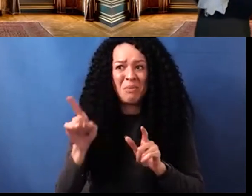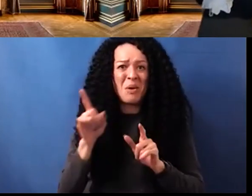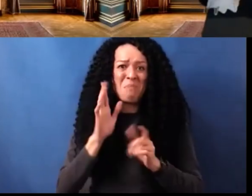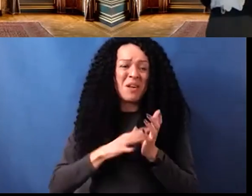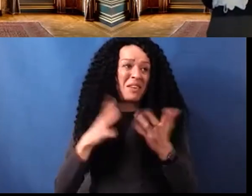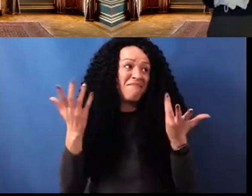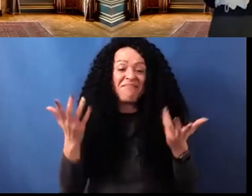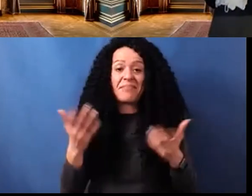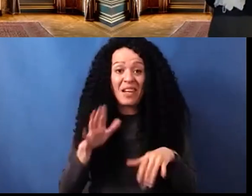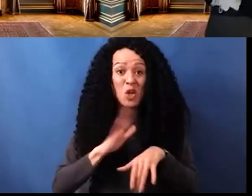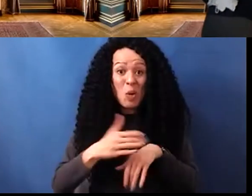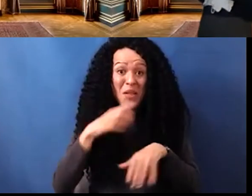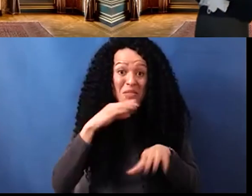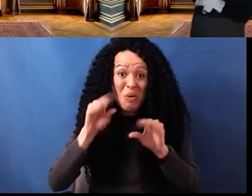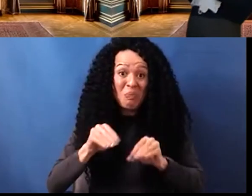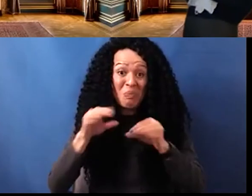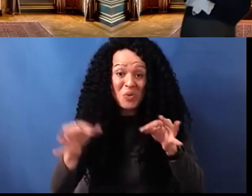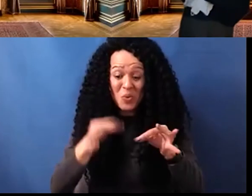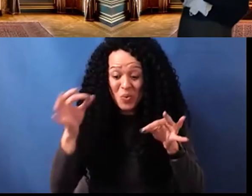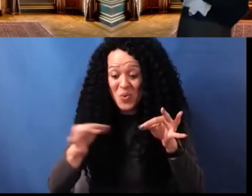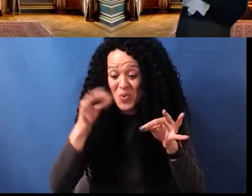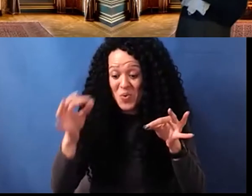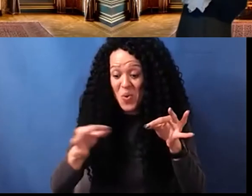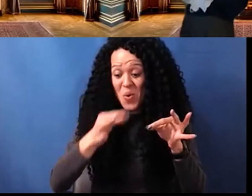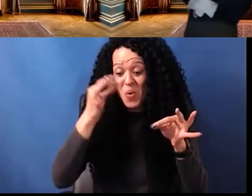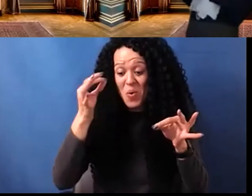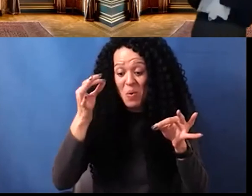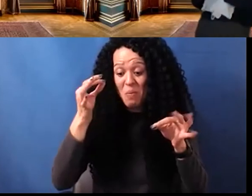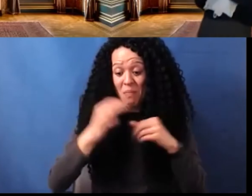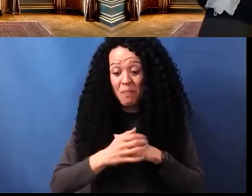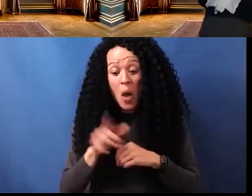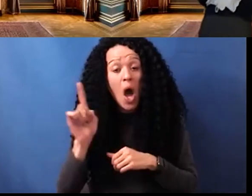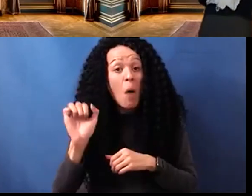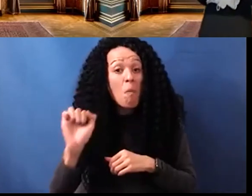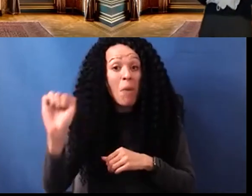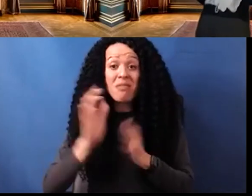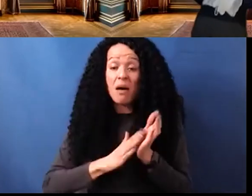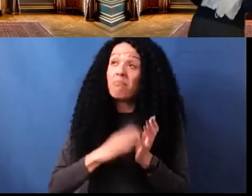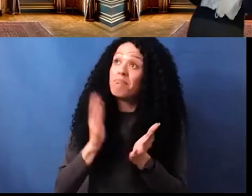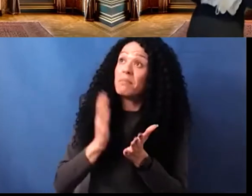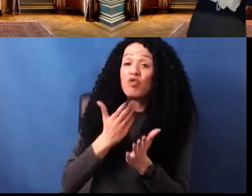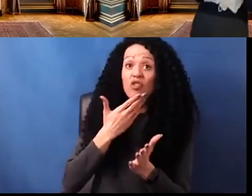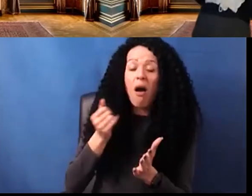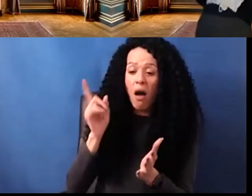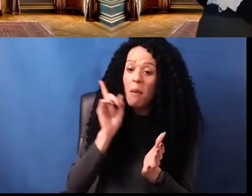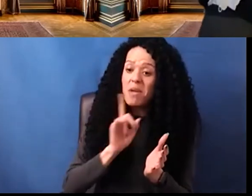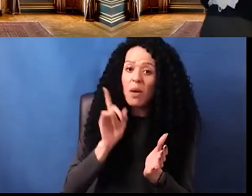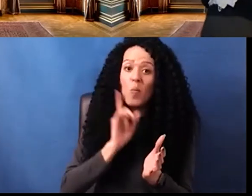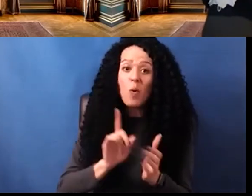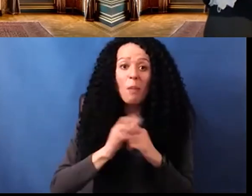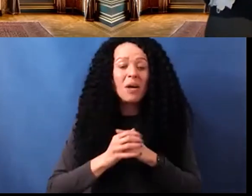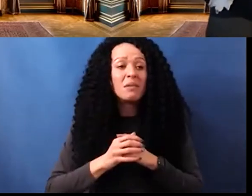think of such trifles, you know. But her mother, a